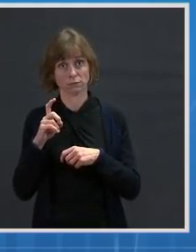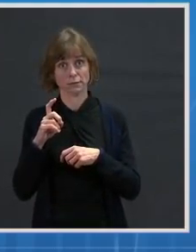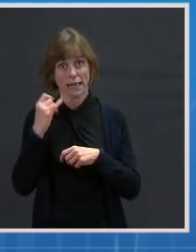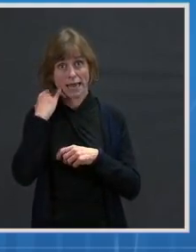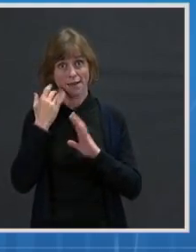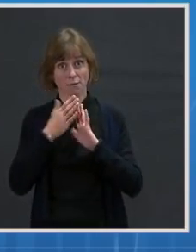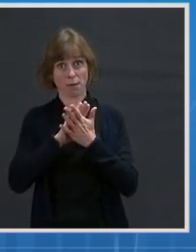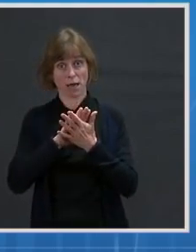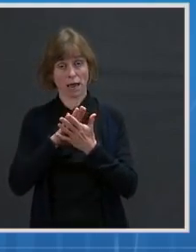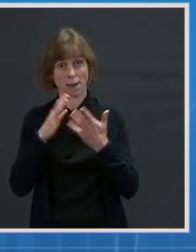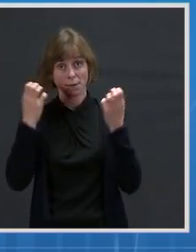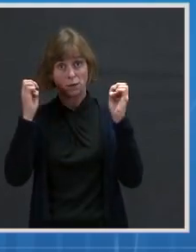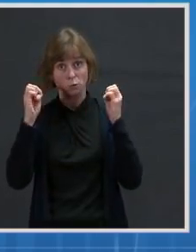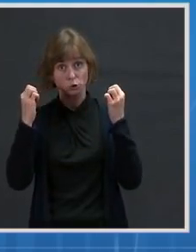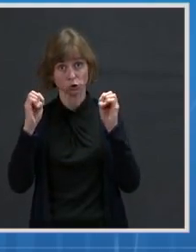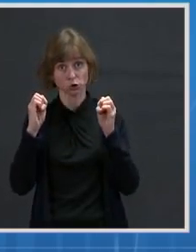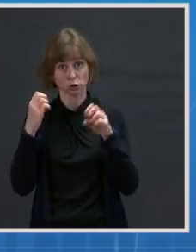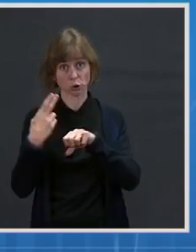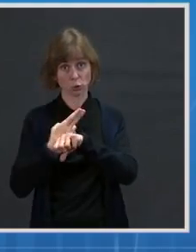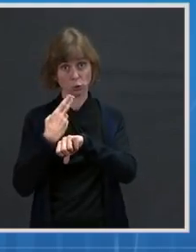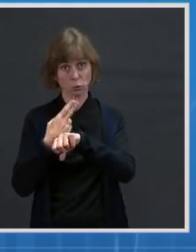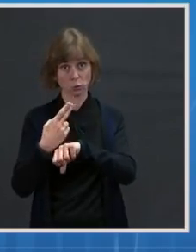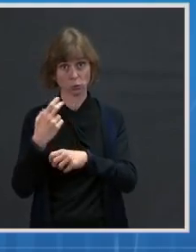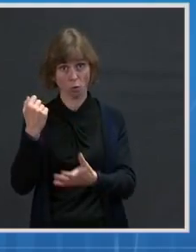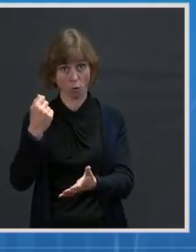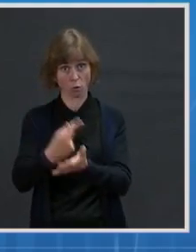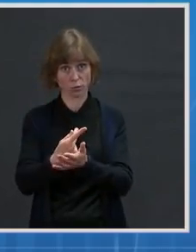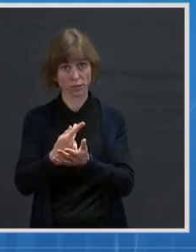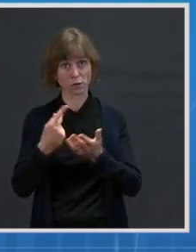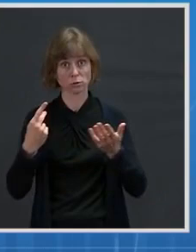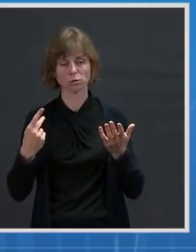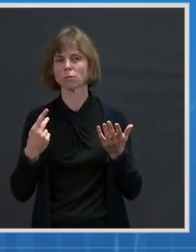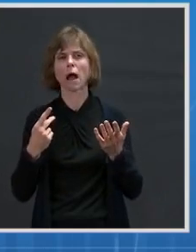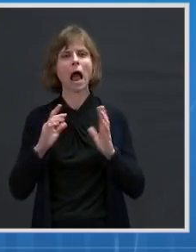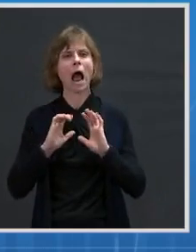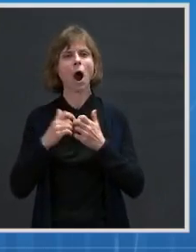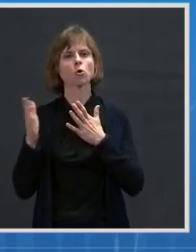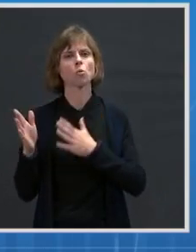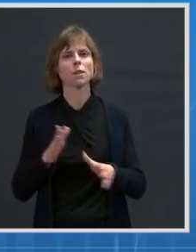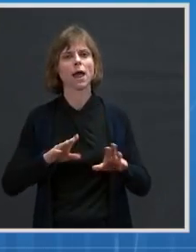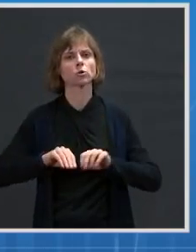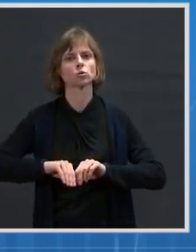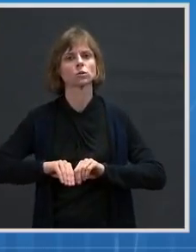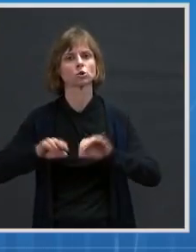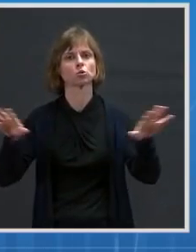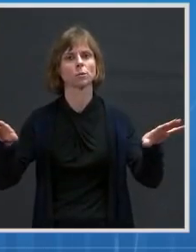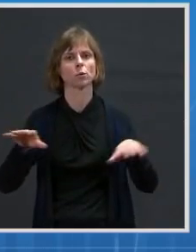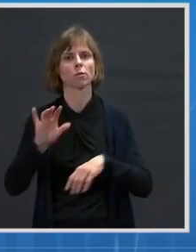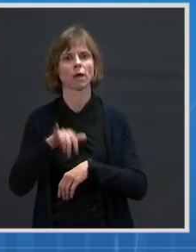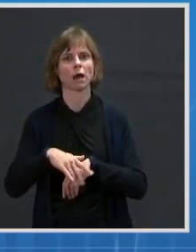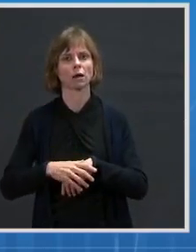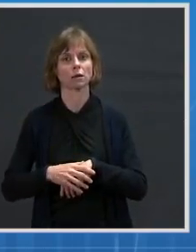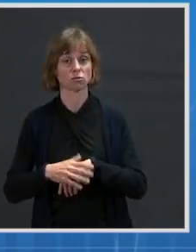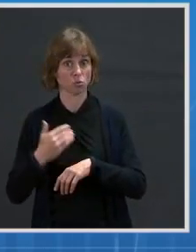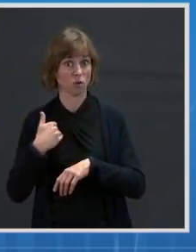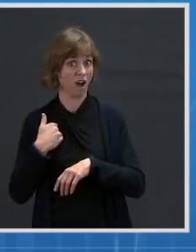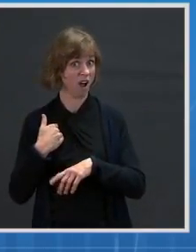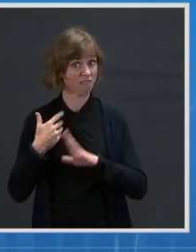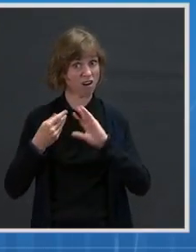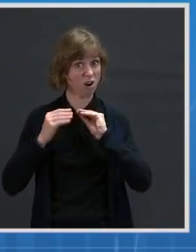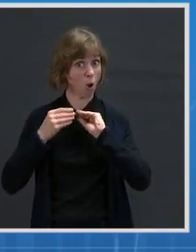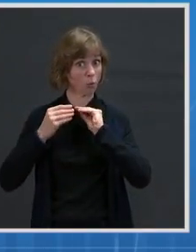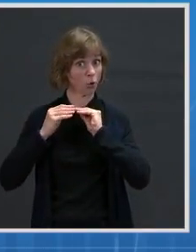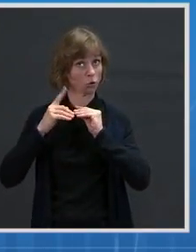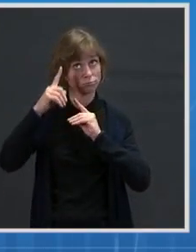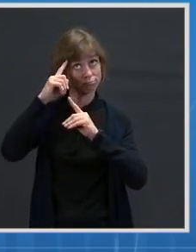use authorization, what are the plans for distributing the initial supply? Have you got a number in mind for how many doses